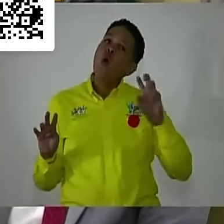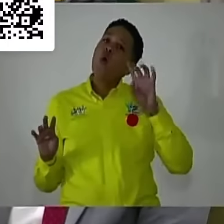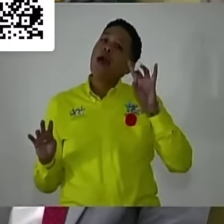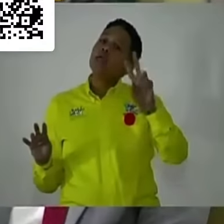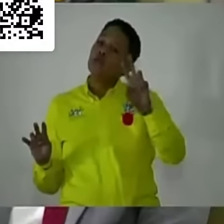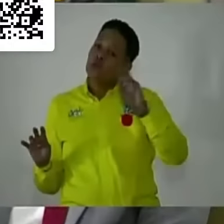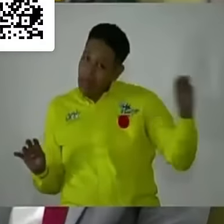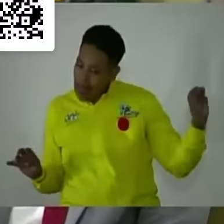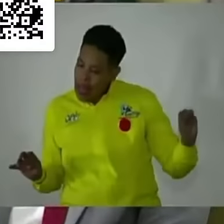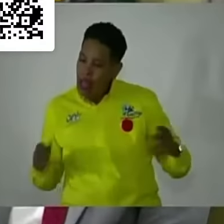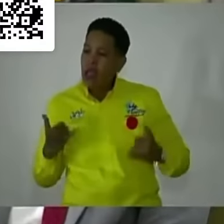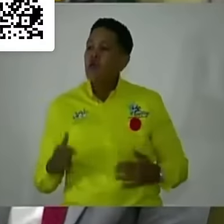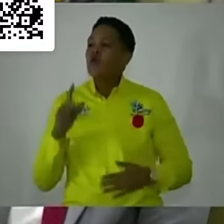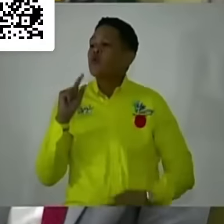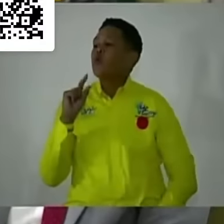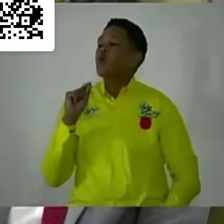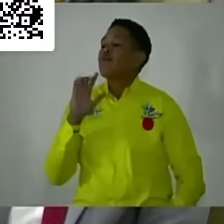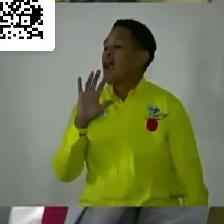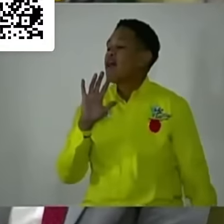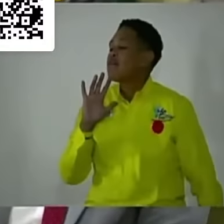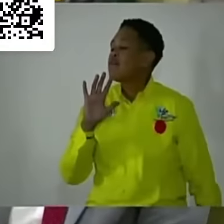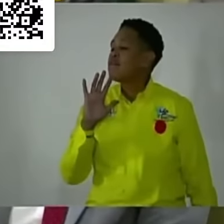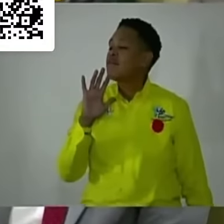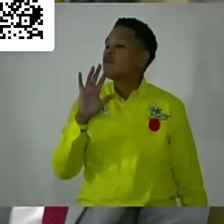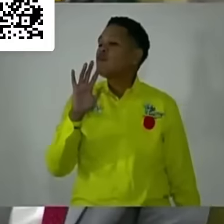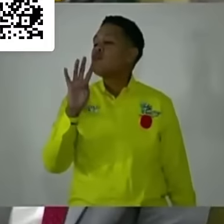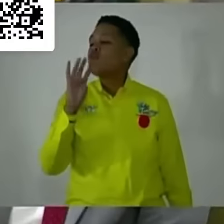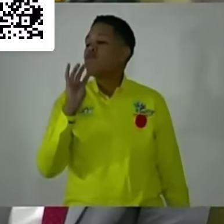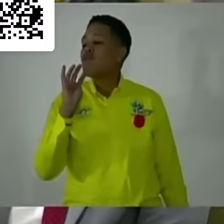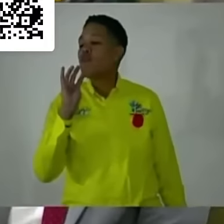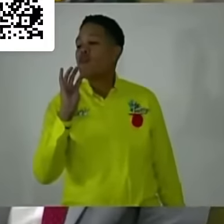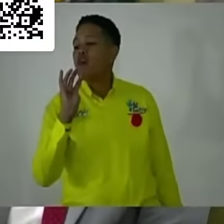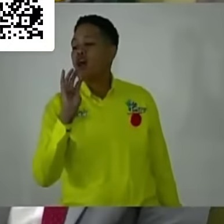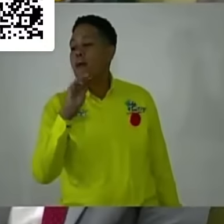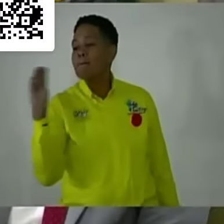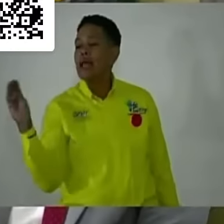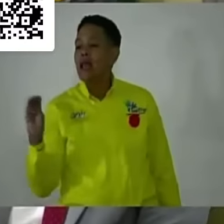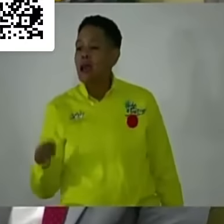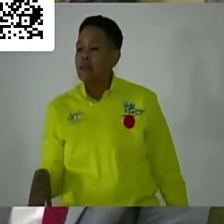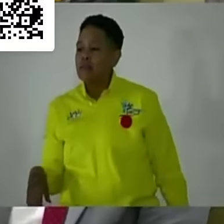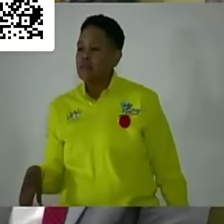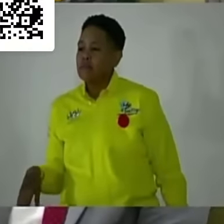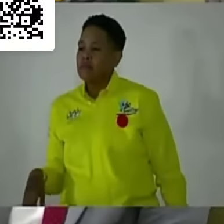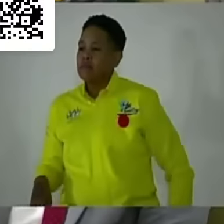282. And now in 2025, 400 million.